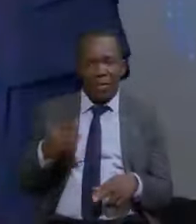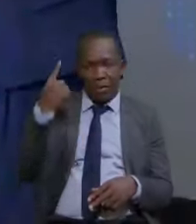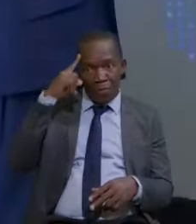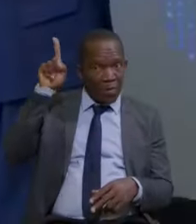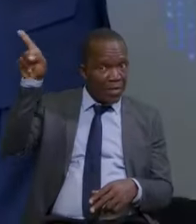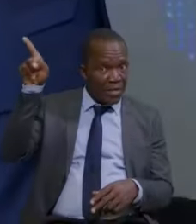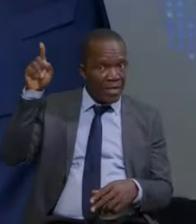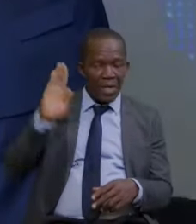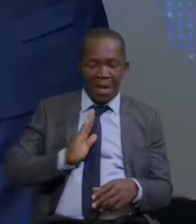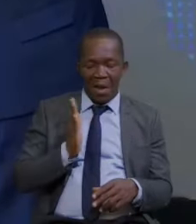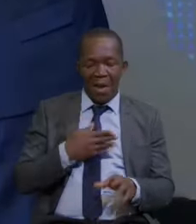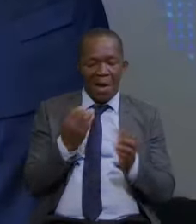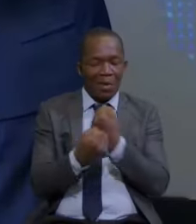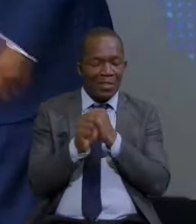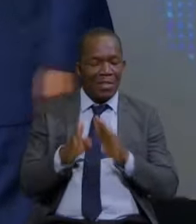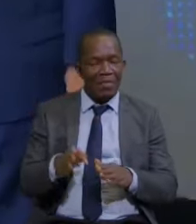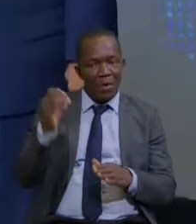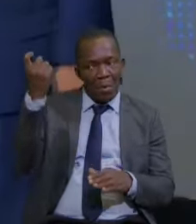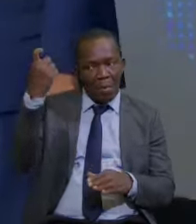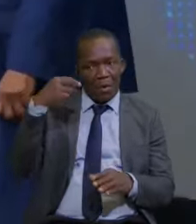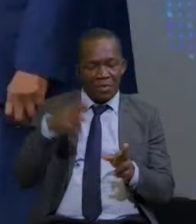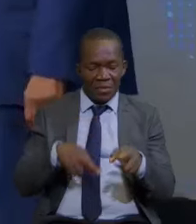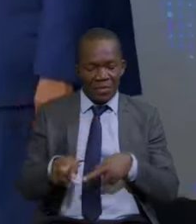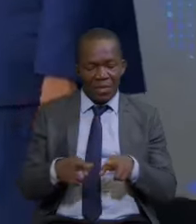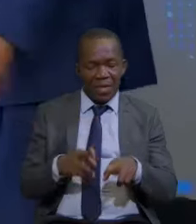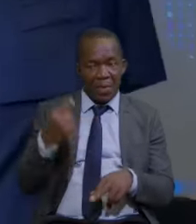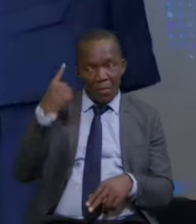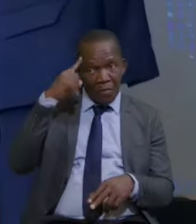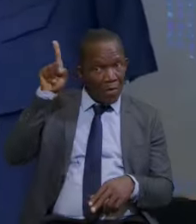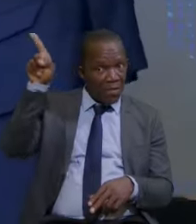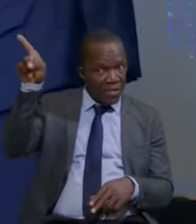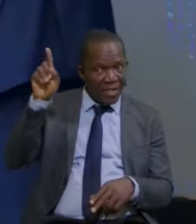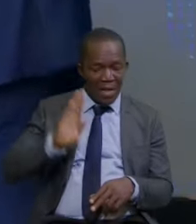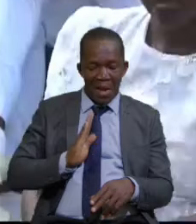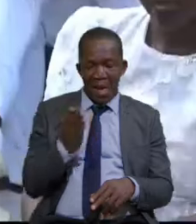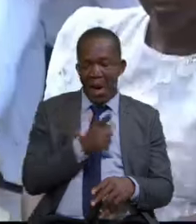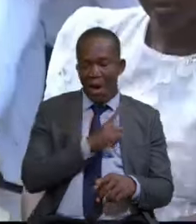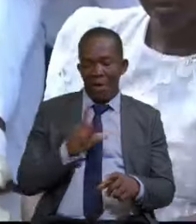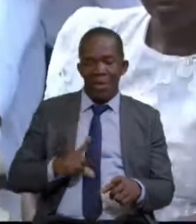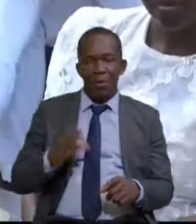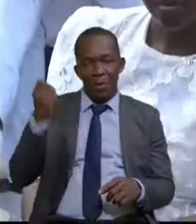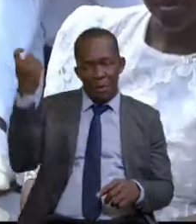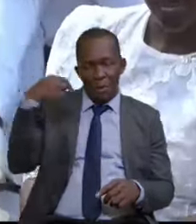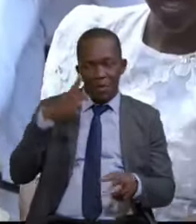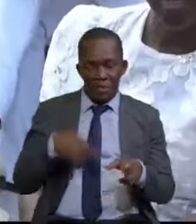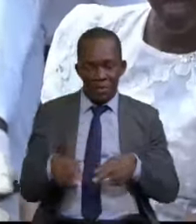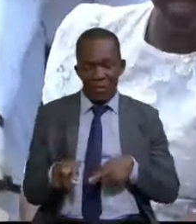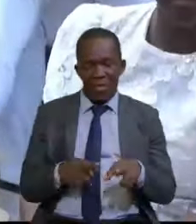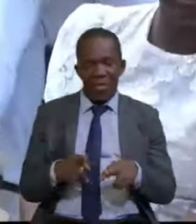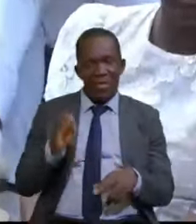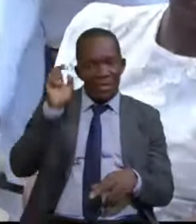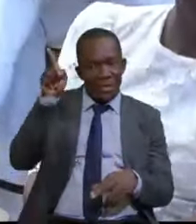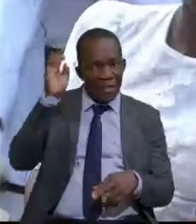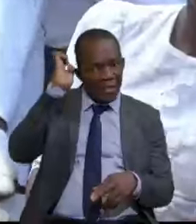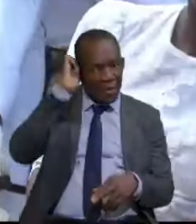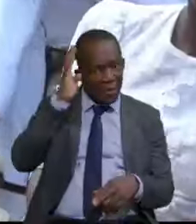he, our Lord, must reign. He will reign in your life. He will